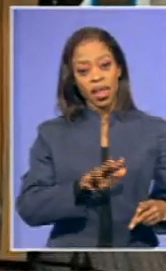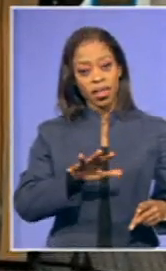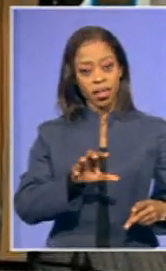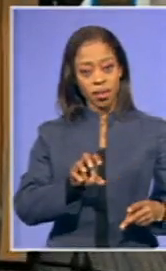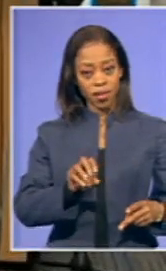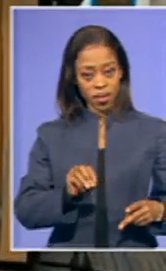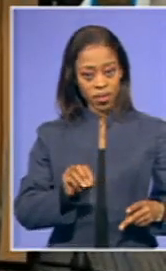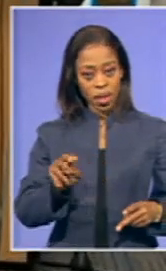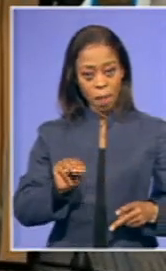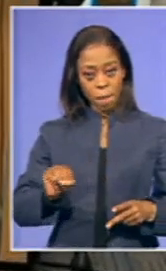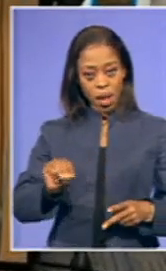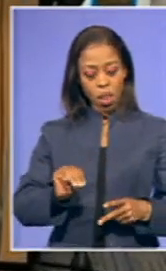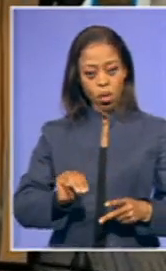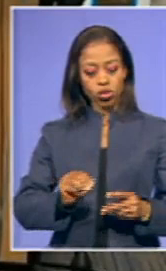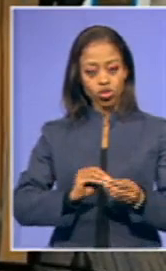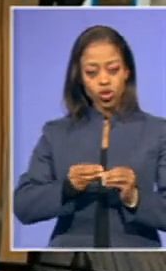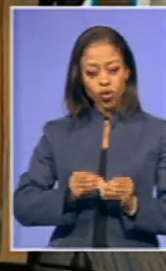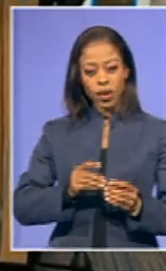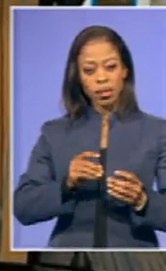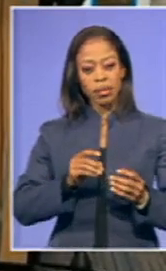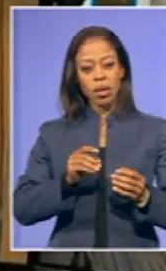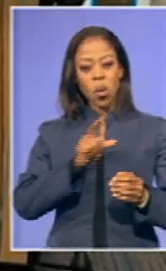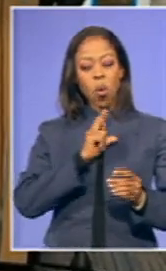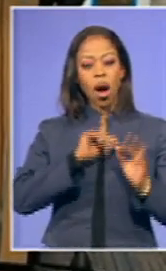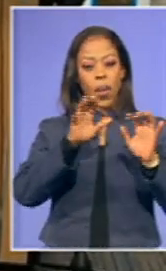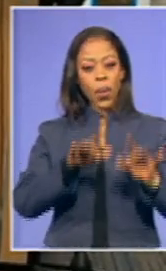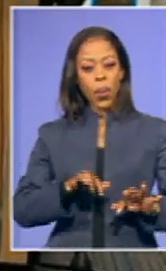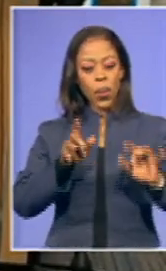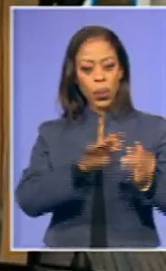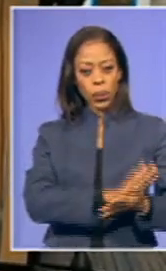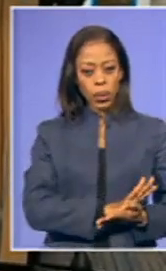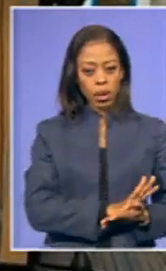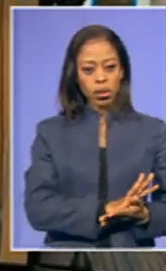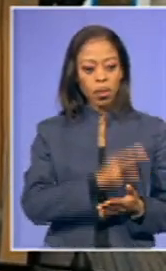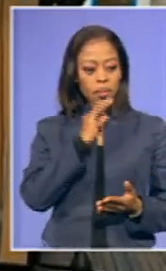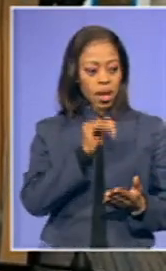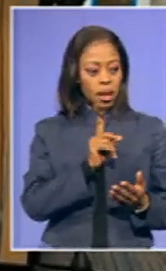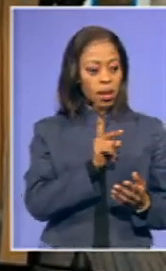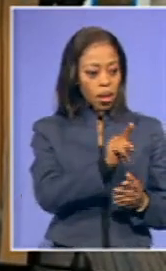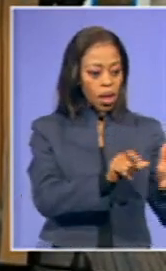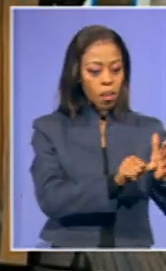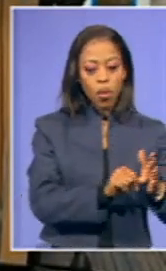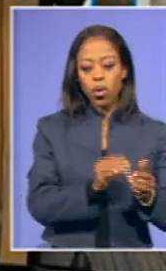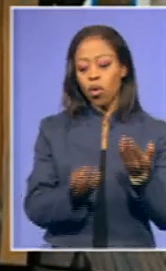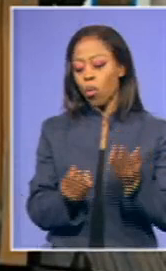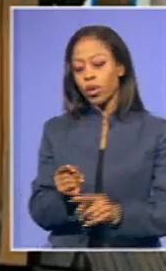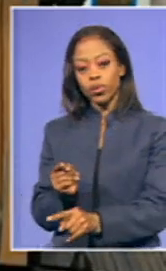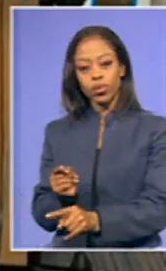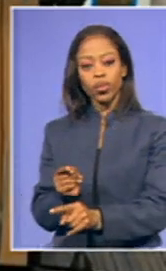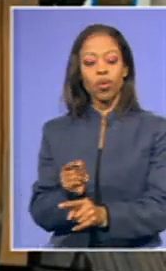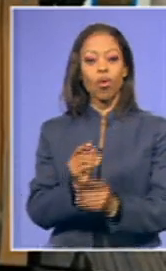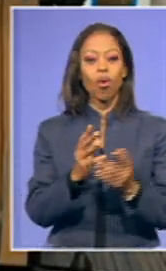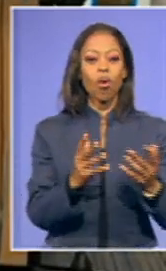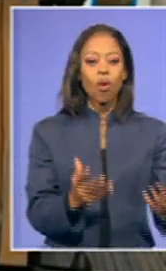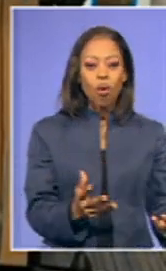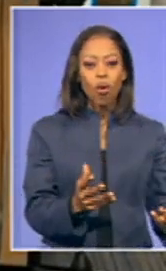flood-related damage, was there any reprioritization of funds? Was there, and I think going back to Jason's question about